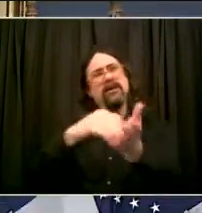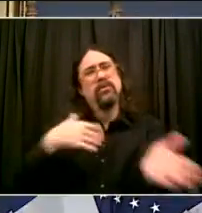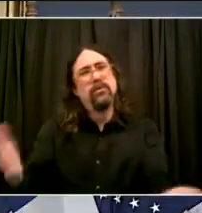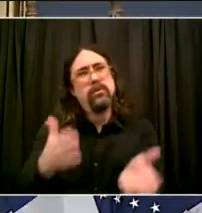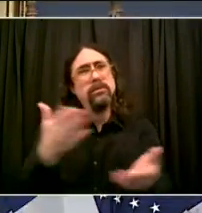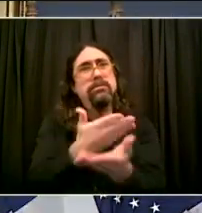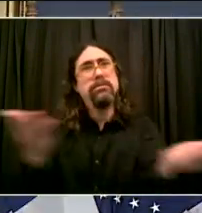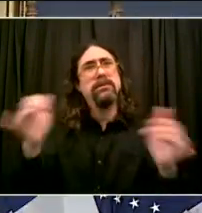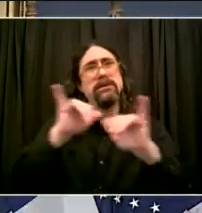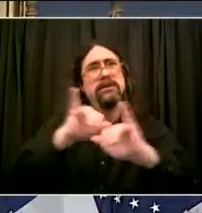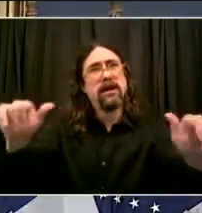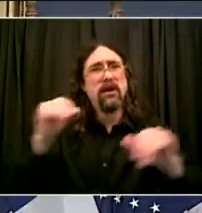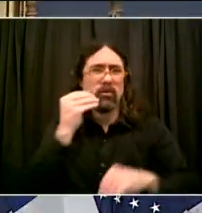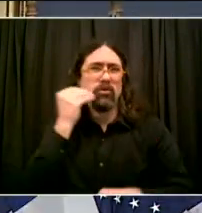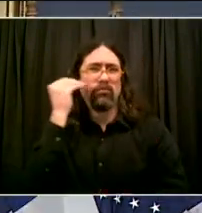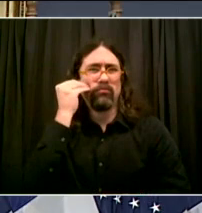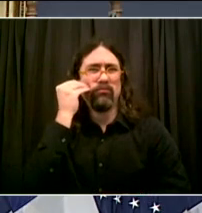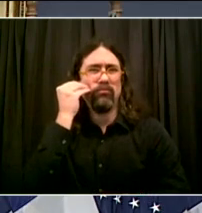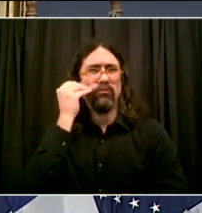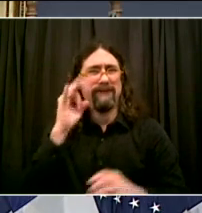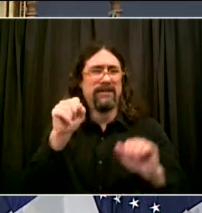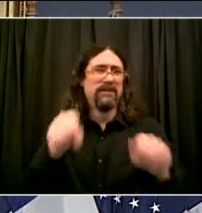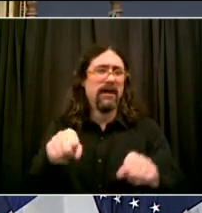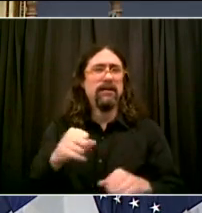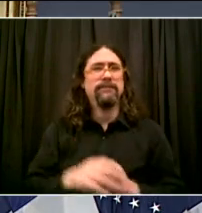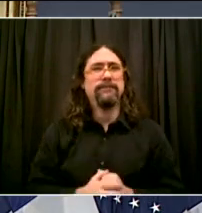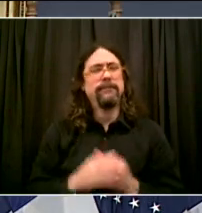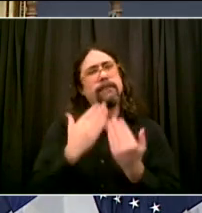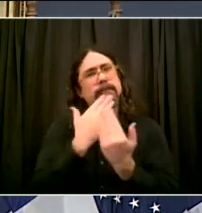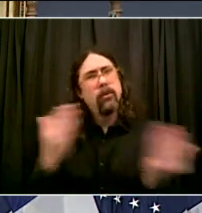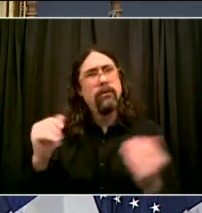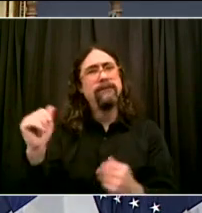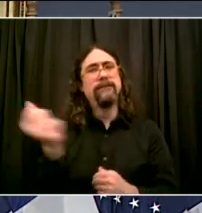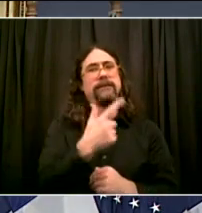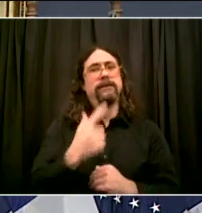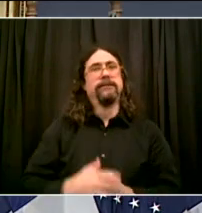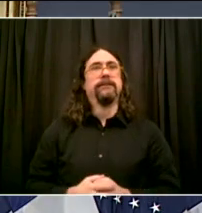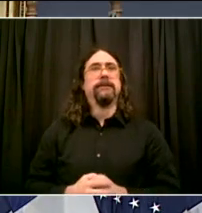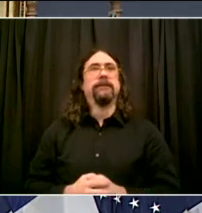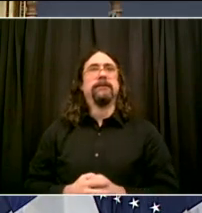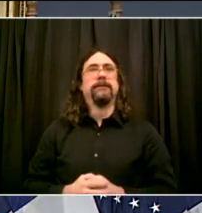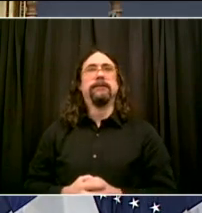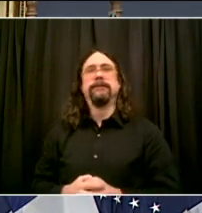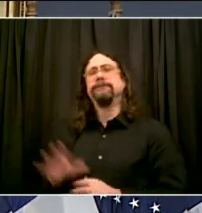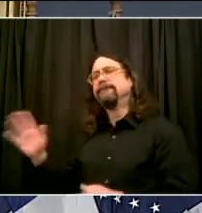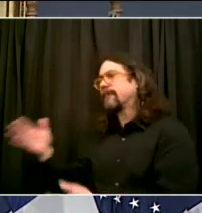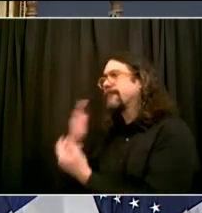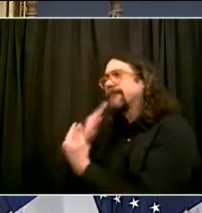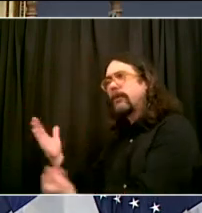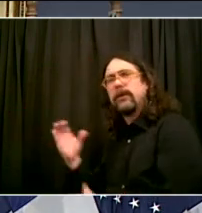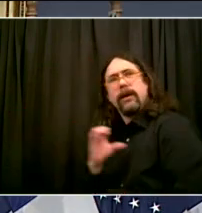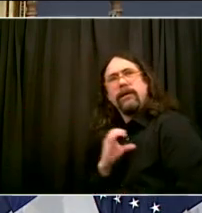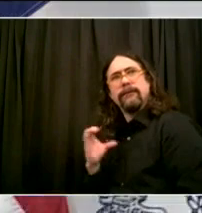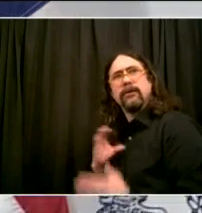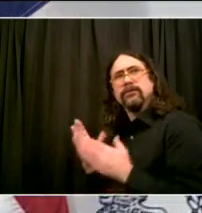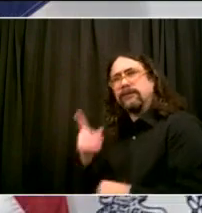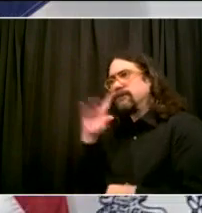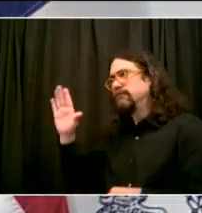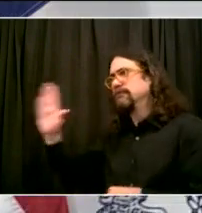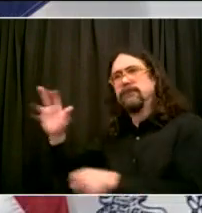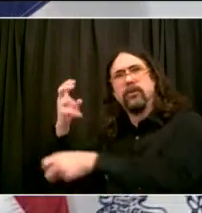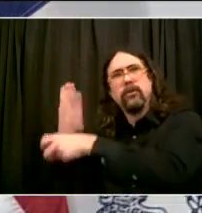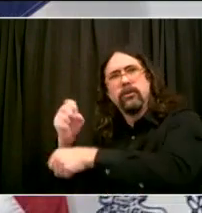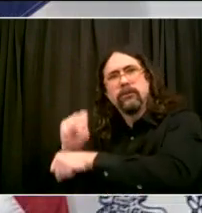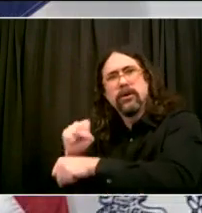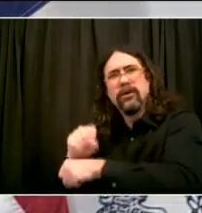Mr. Mayor. Thank you very much, Commissioner. Commissioner, job well done. I know you got a lot more to do, but job well done. All right, let's talk about some